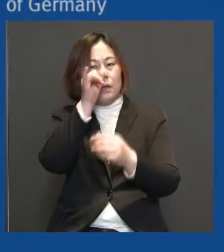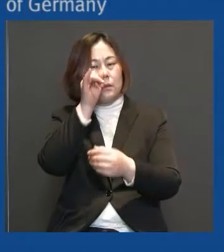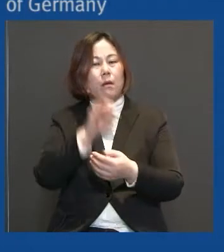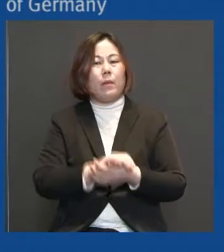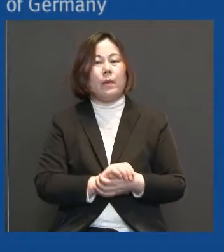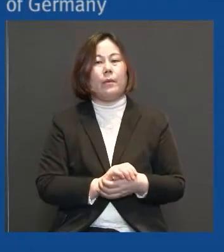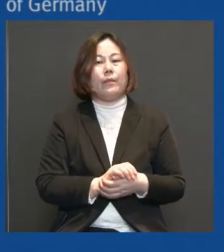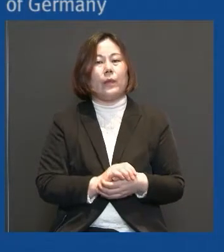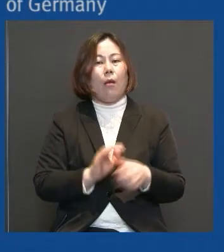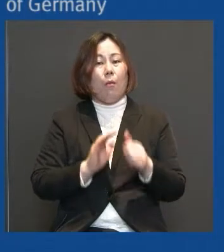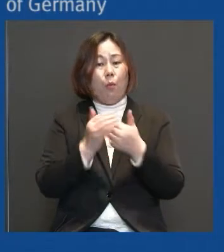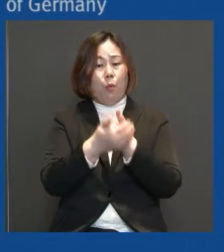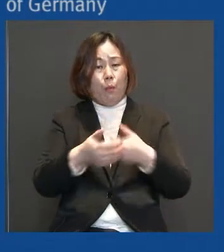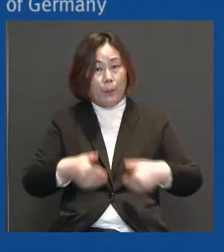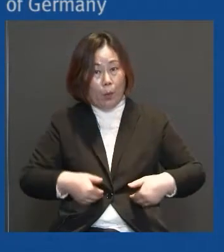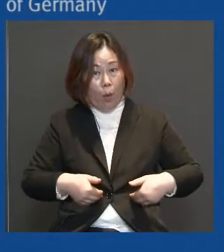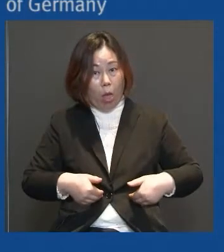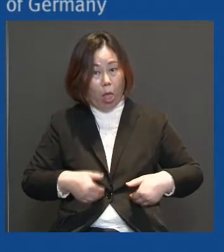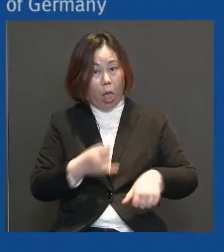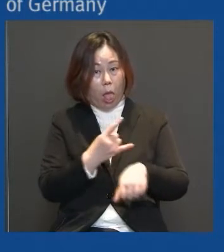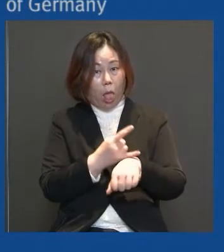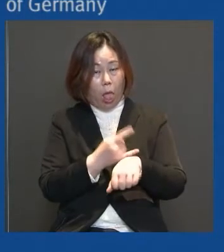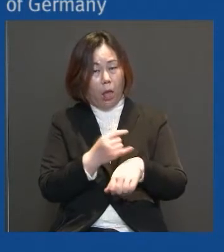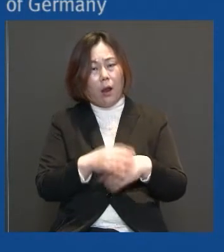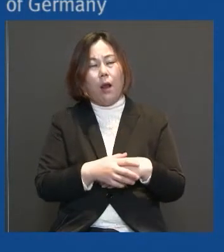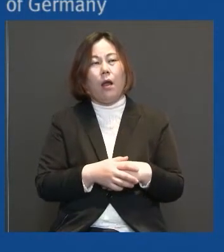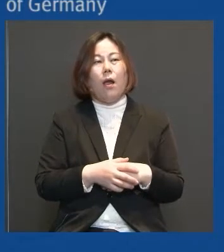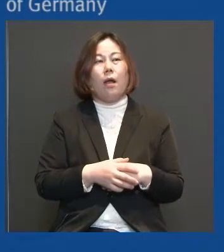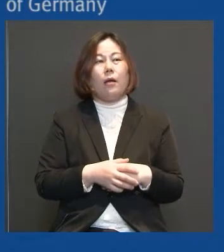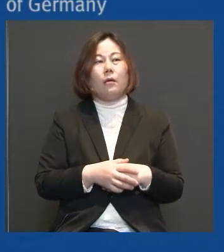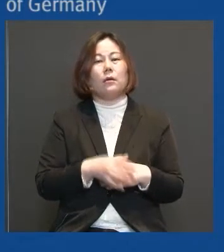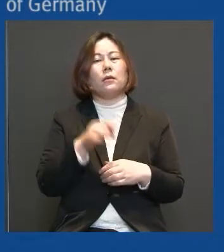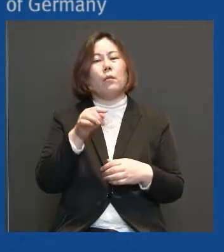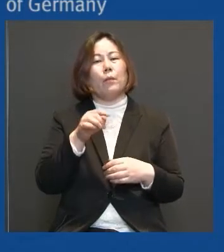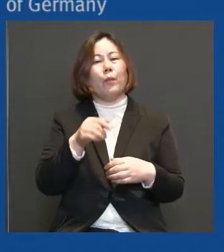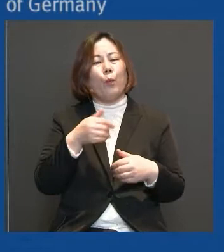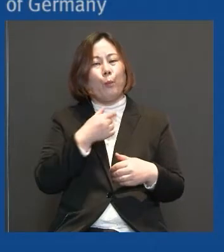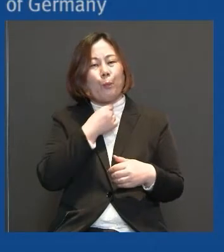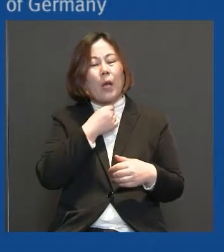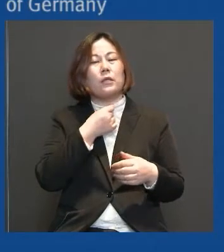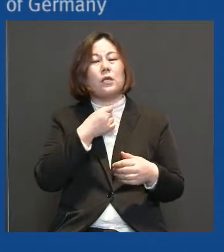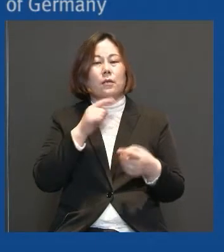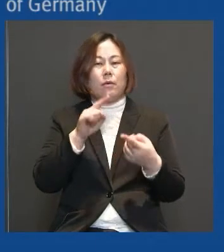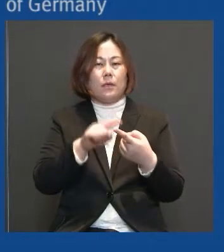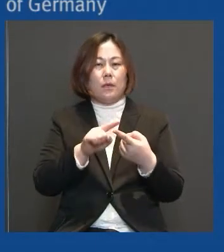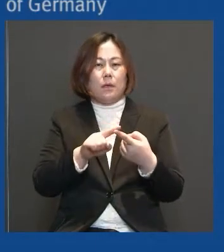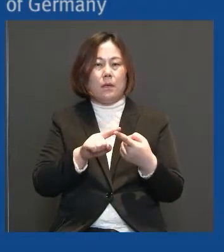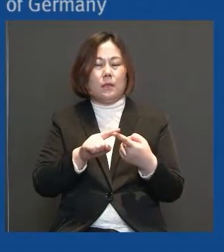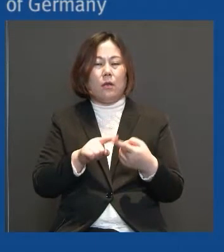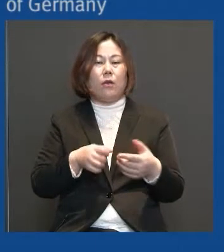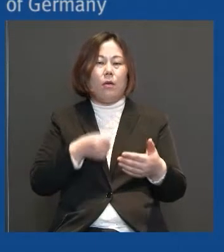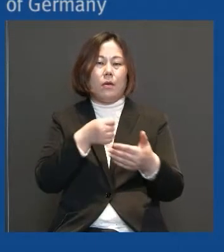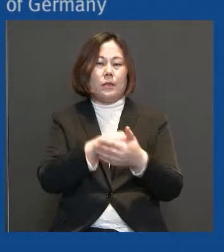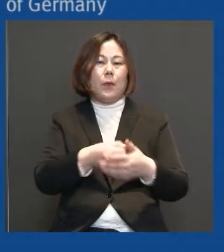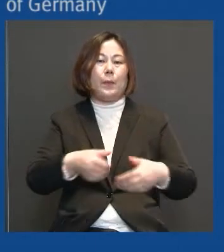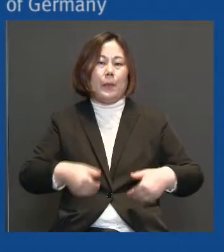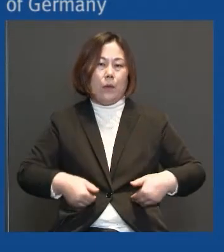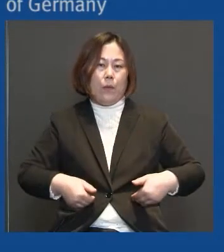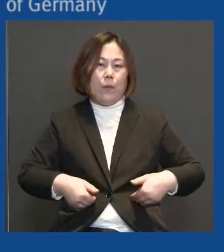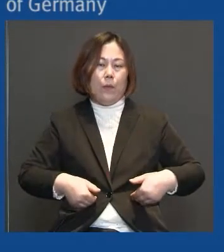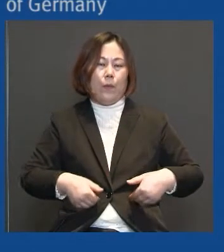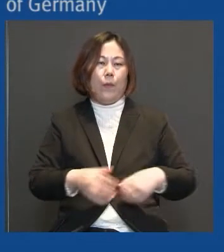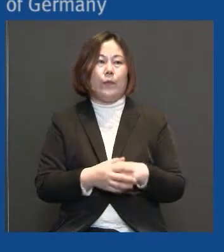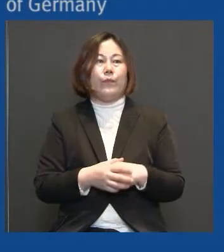So this point was already raised. It was a question also in the plenary, saying exit strategy from the pandemic must ensure that all people